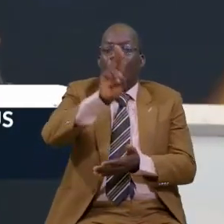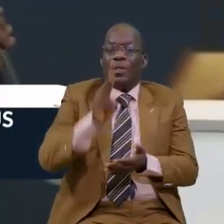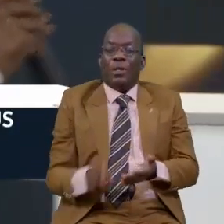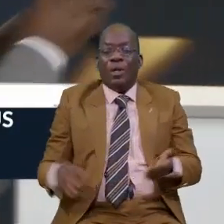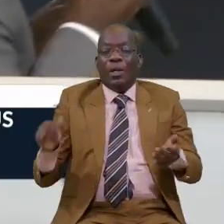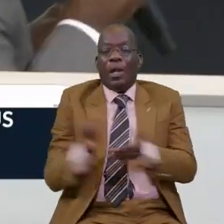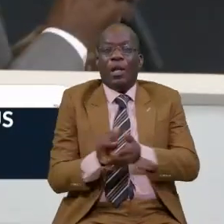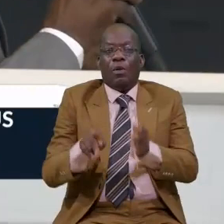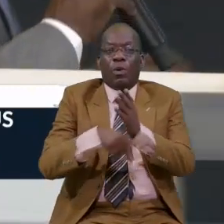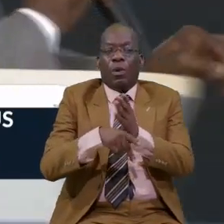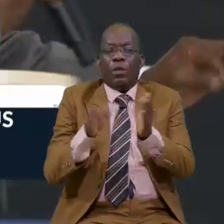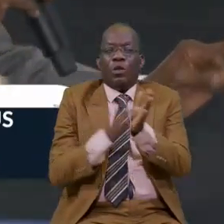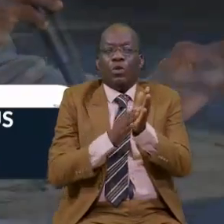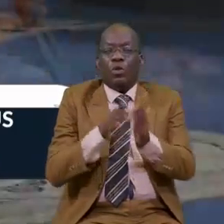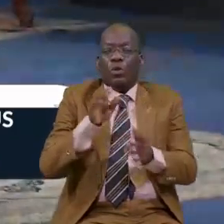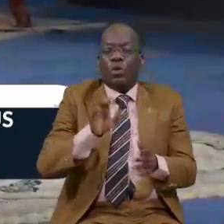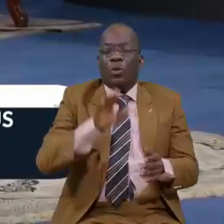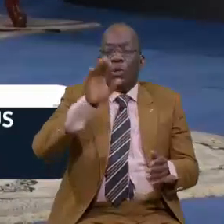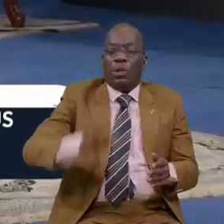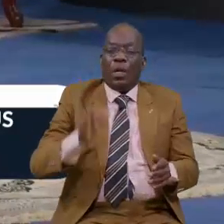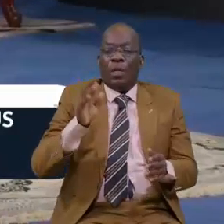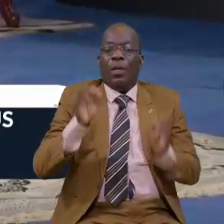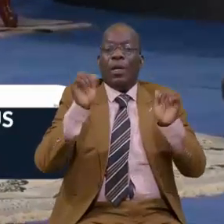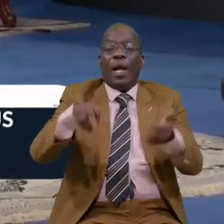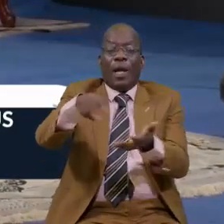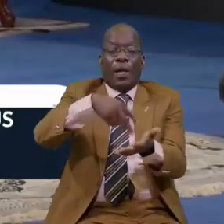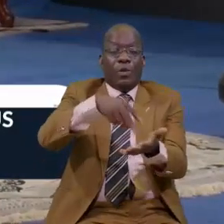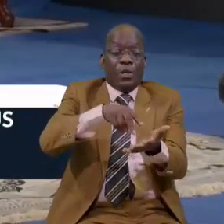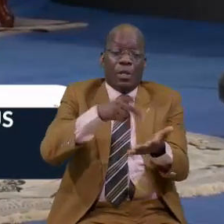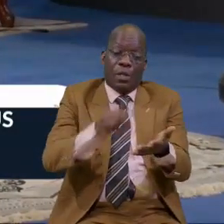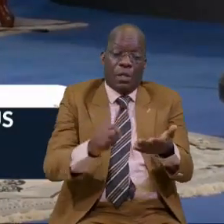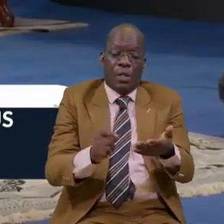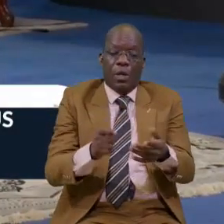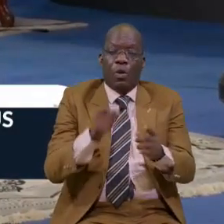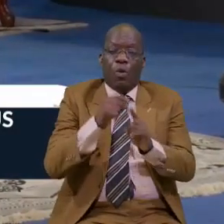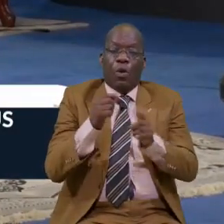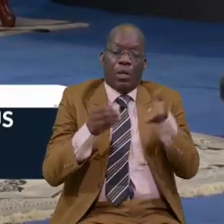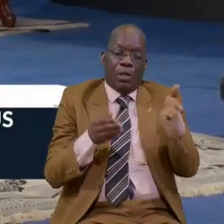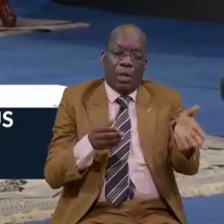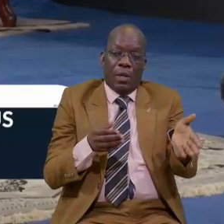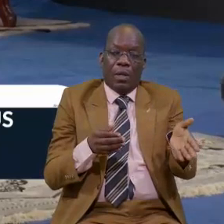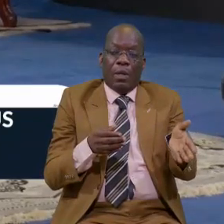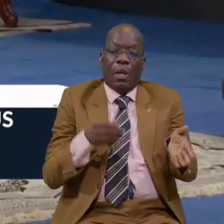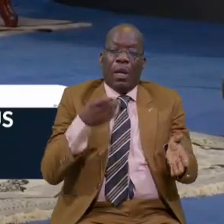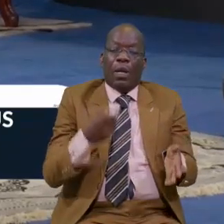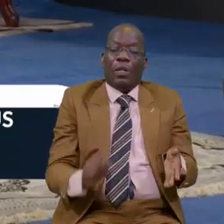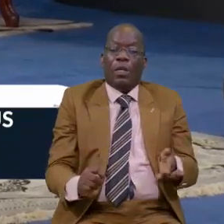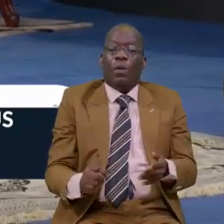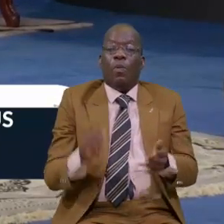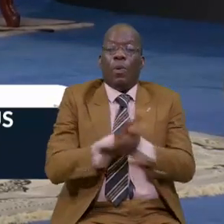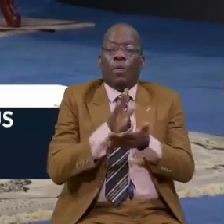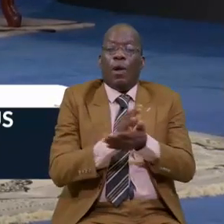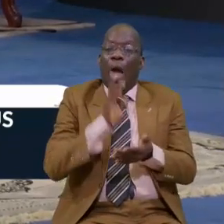child, although he can read the letters there, because those theses and those research papers are still